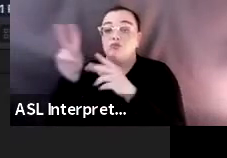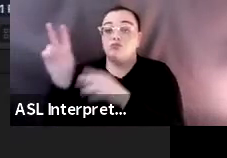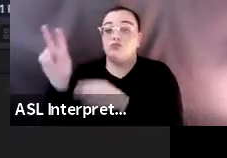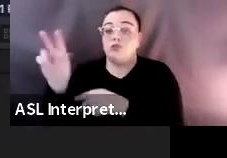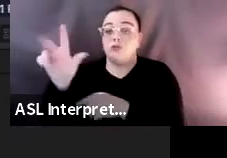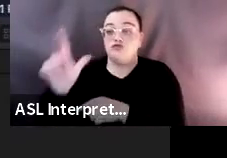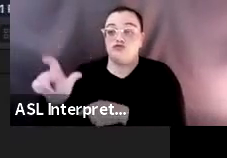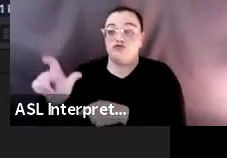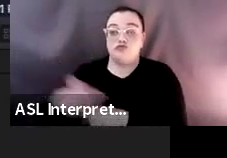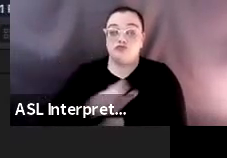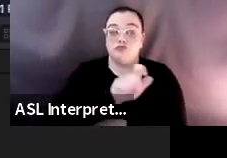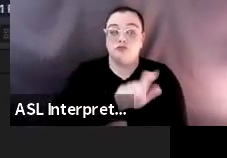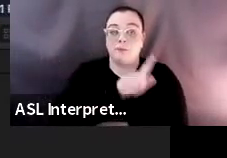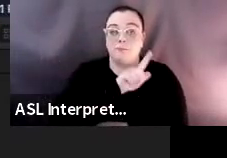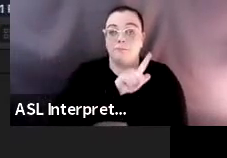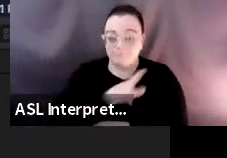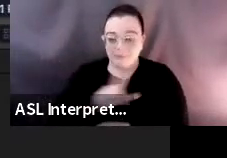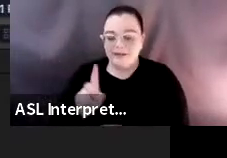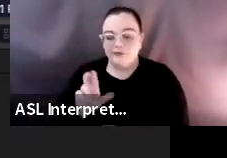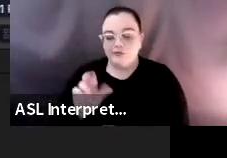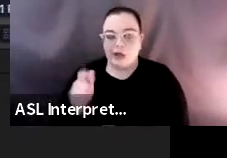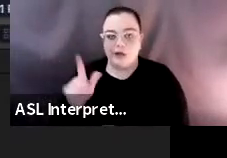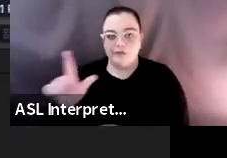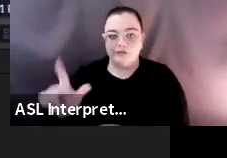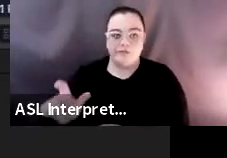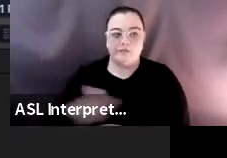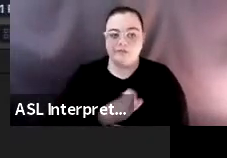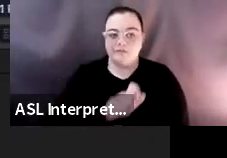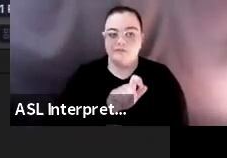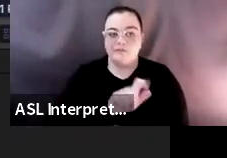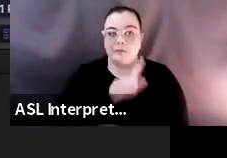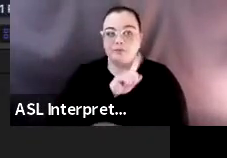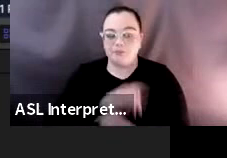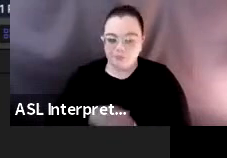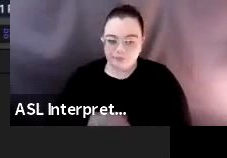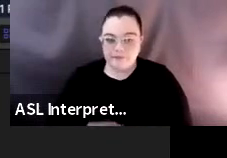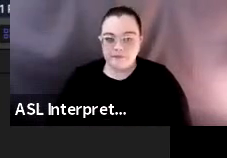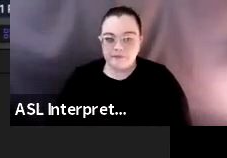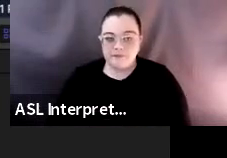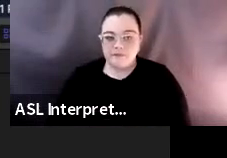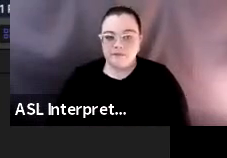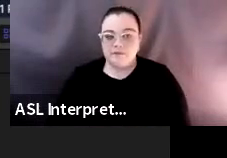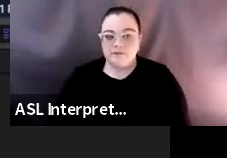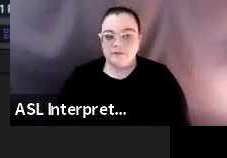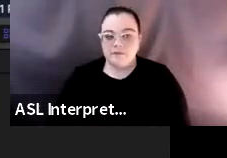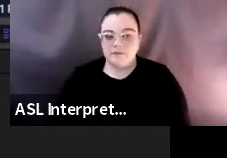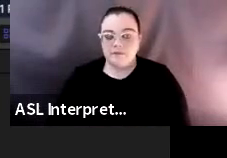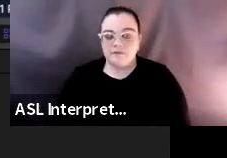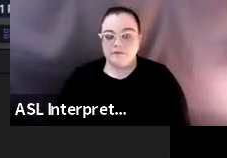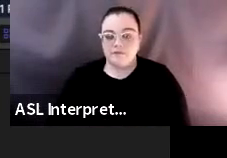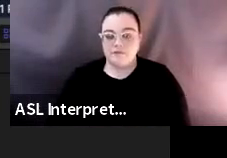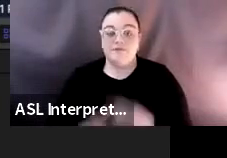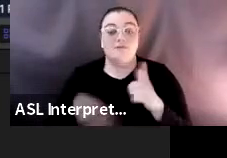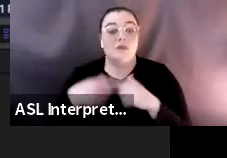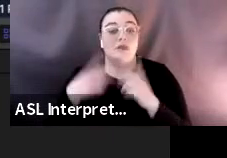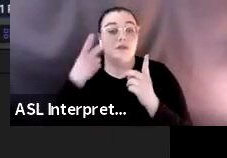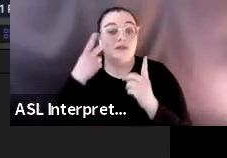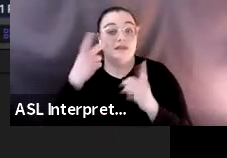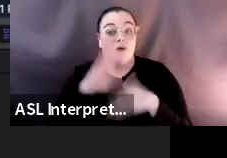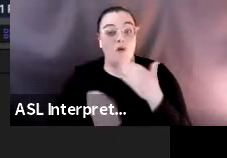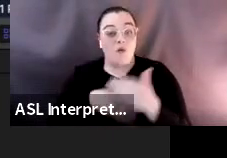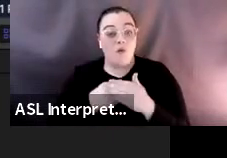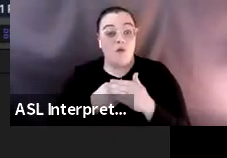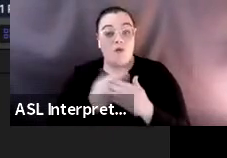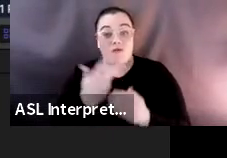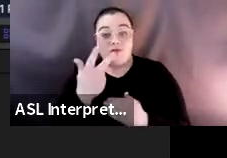to drag it over to this import media area and release it. And then there you go. You can see all of those clips are now imported